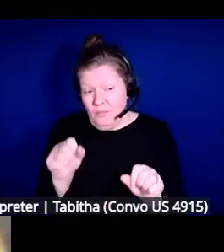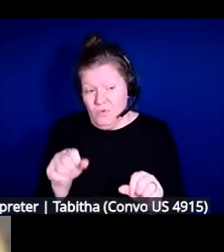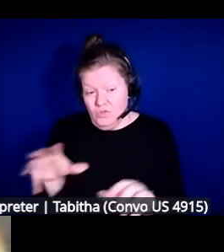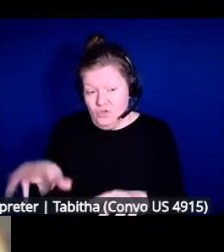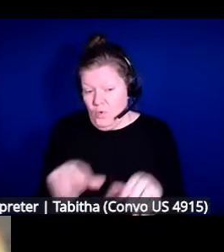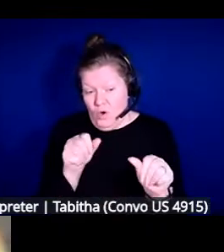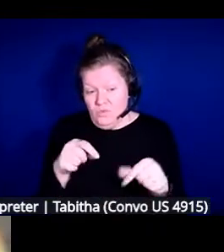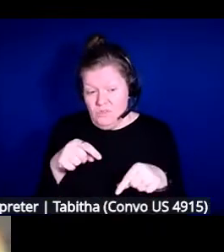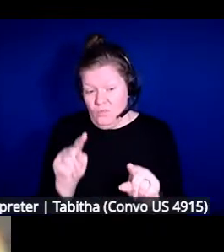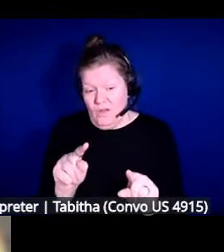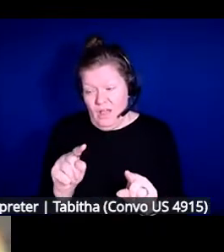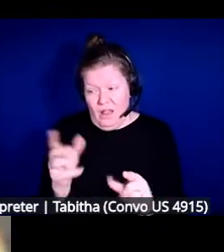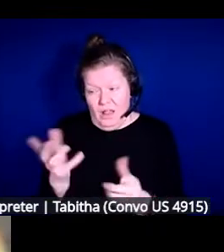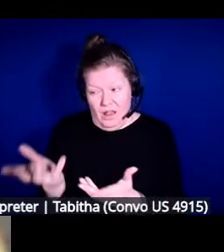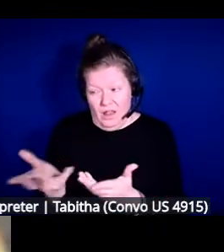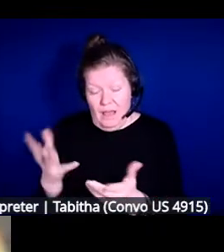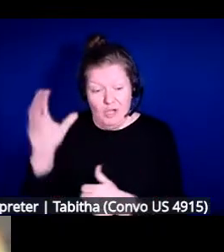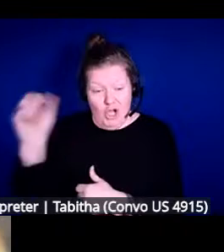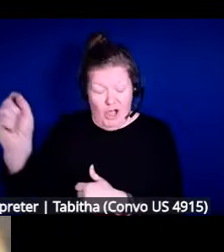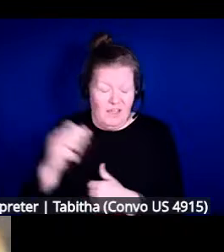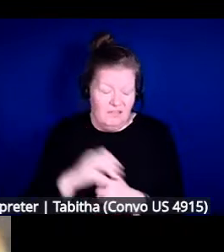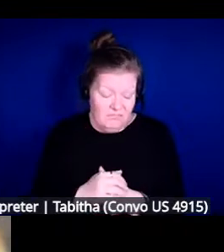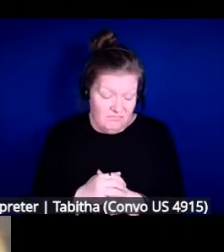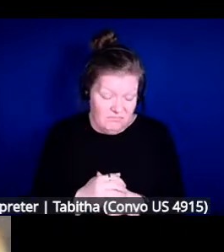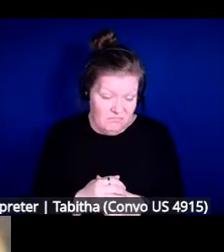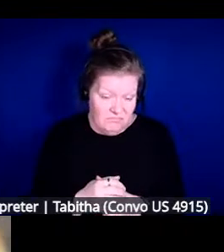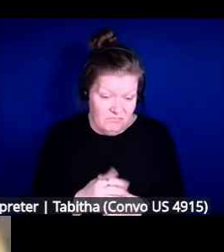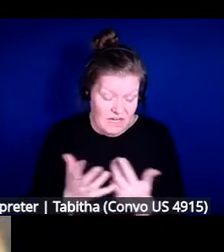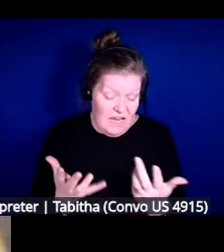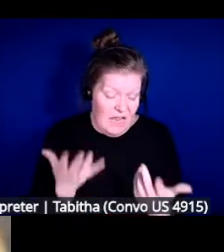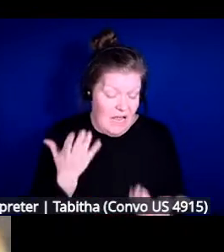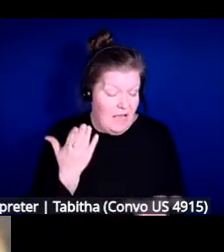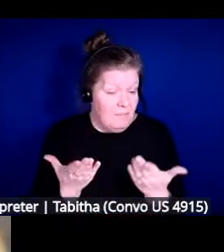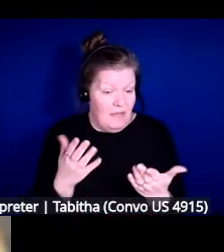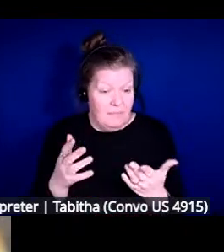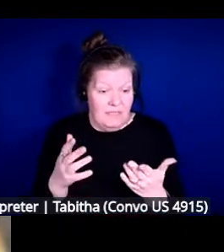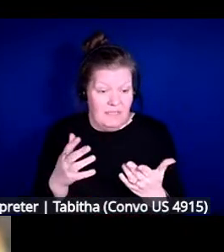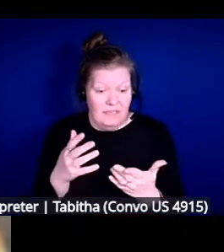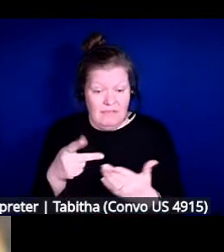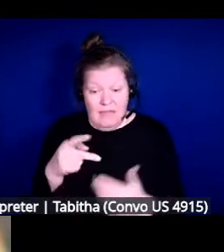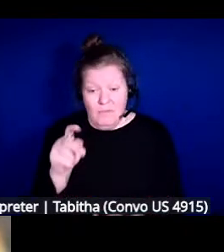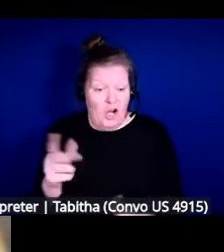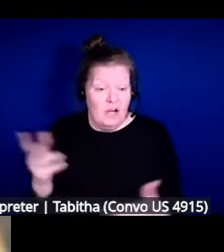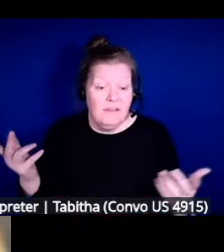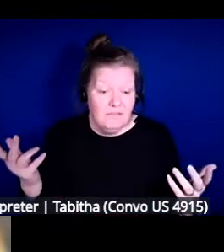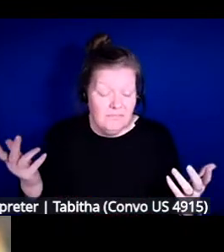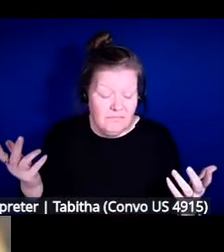host while I'm gone. I might be at a park.